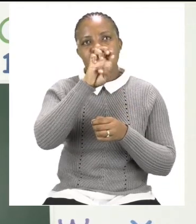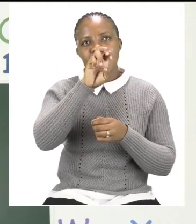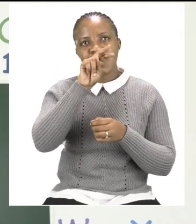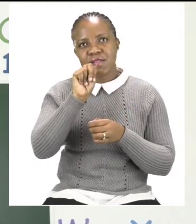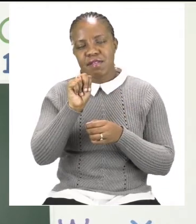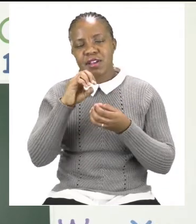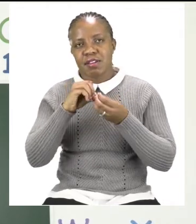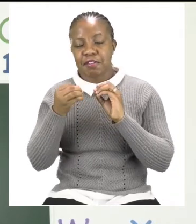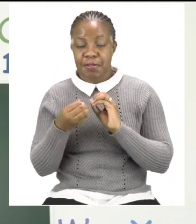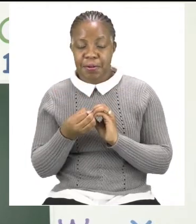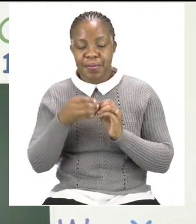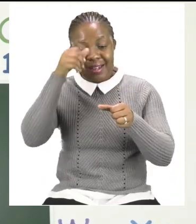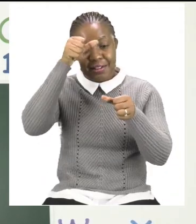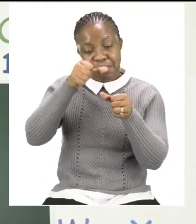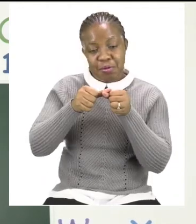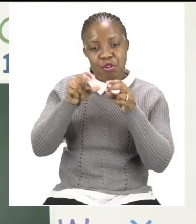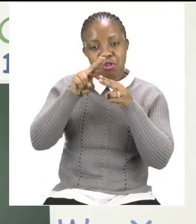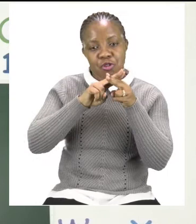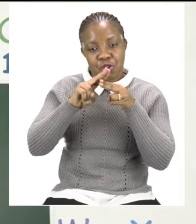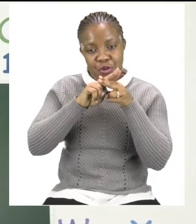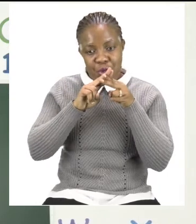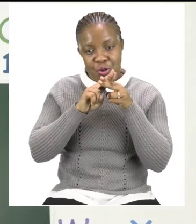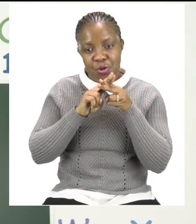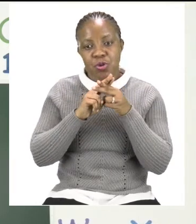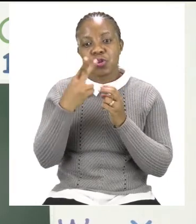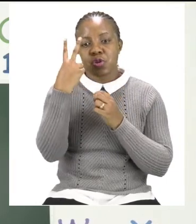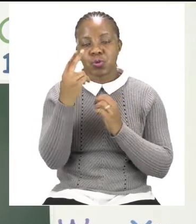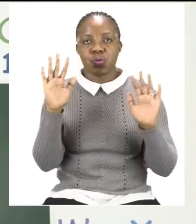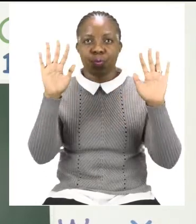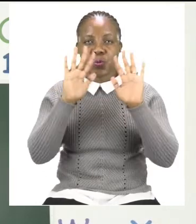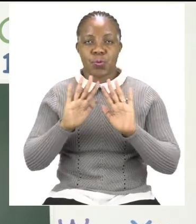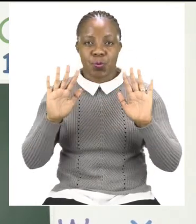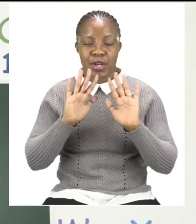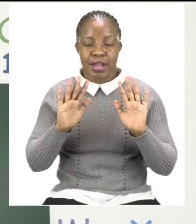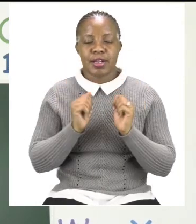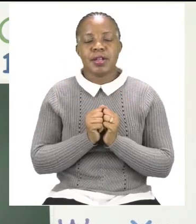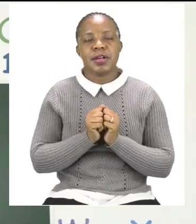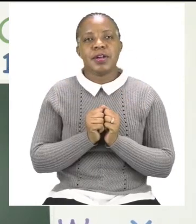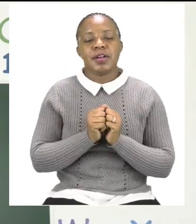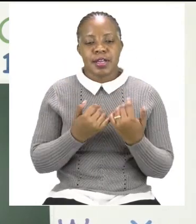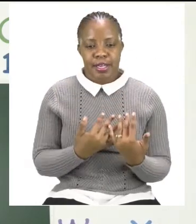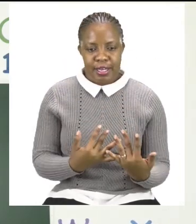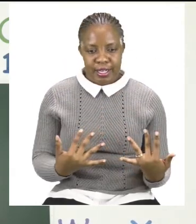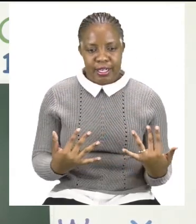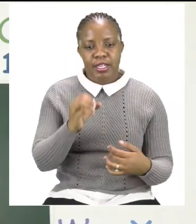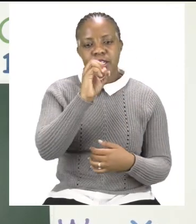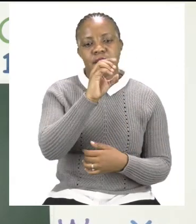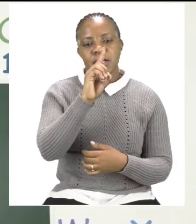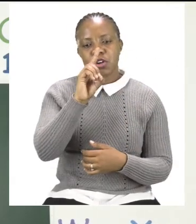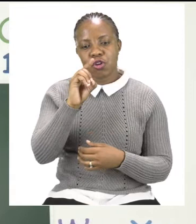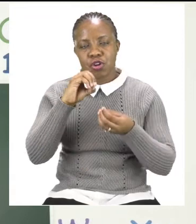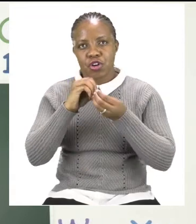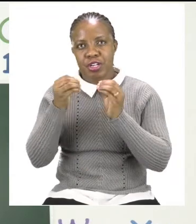using green for the odd numbers and blue for the even ones.